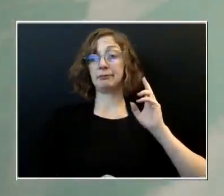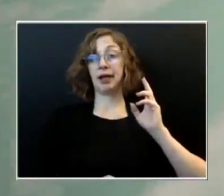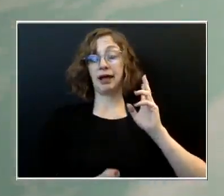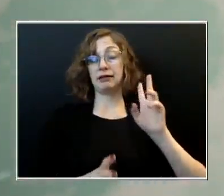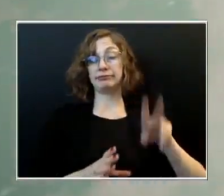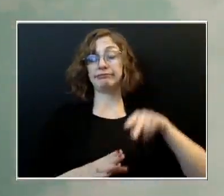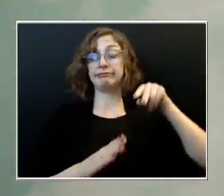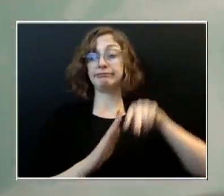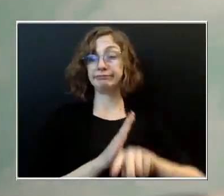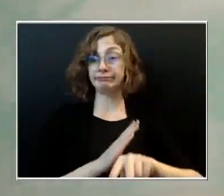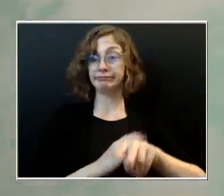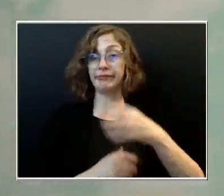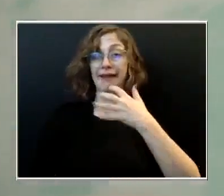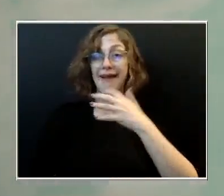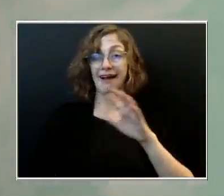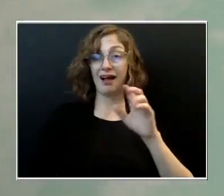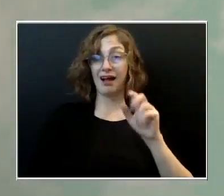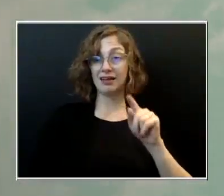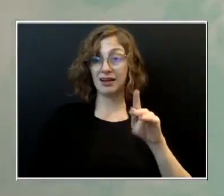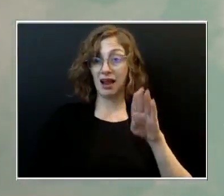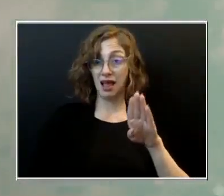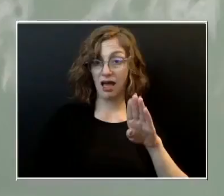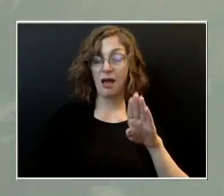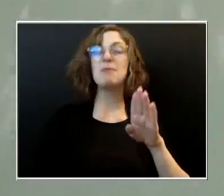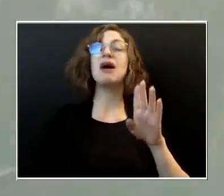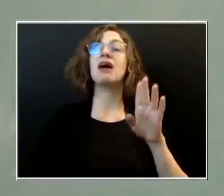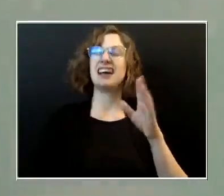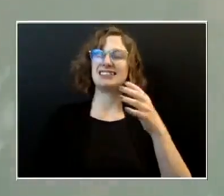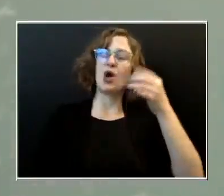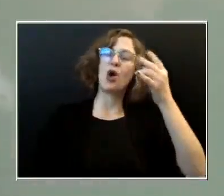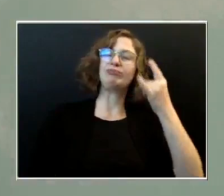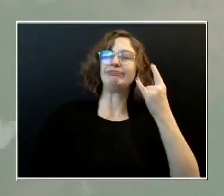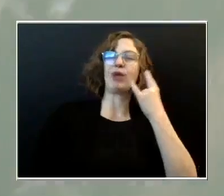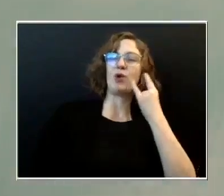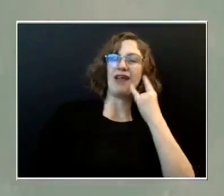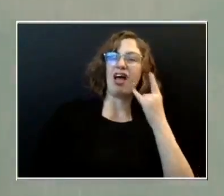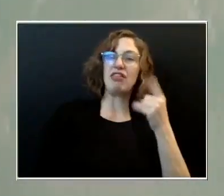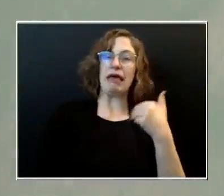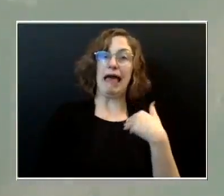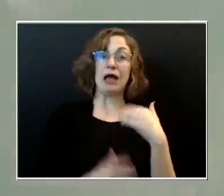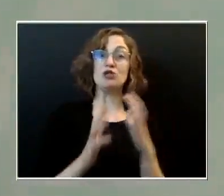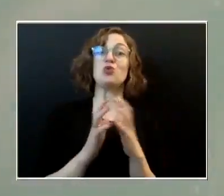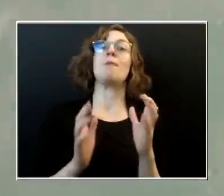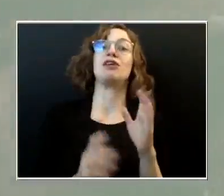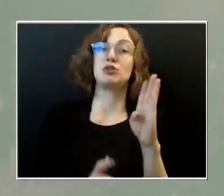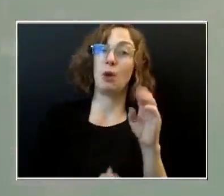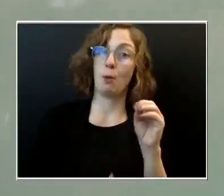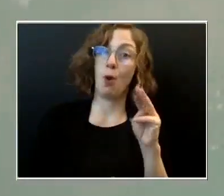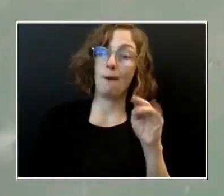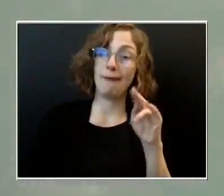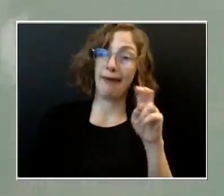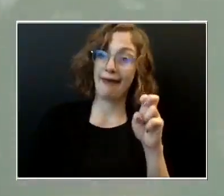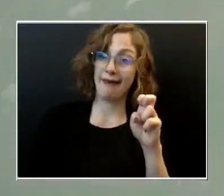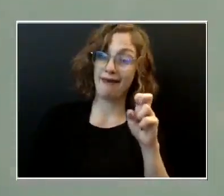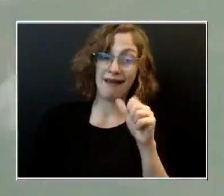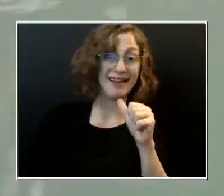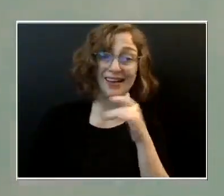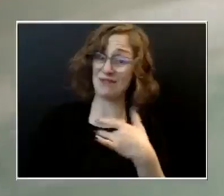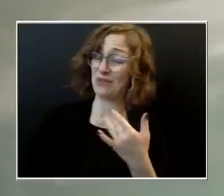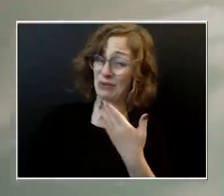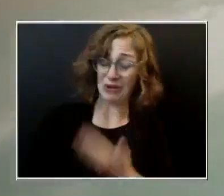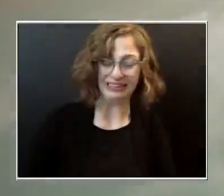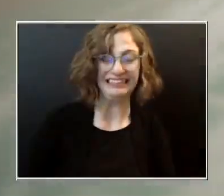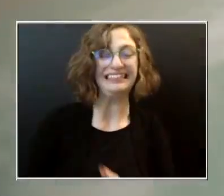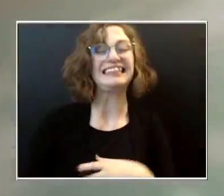too much bromine. That didn't feel good, but I bet our lab does a little better job than that. Research participant Arnie Aaron has taken part